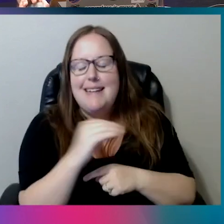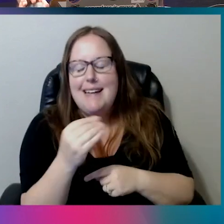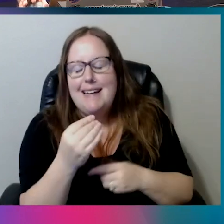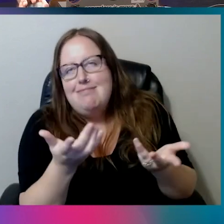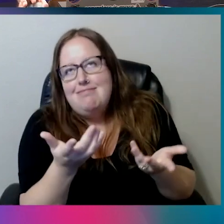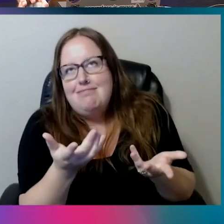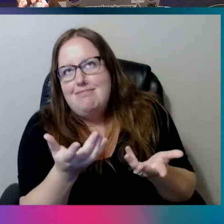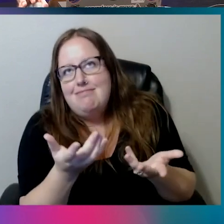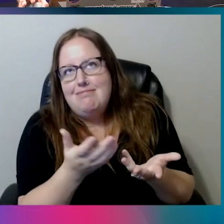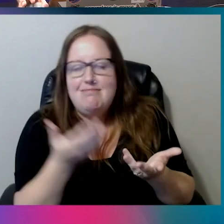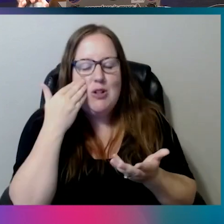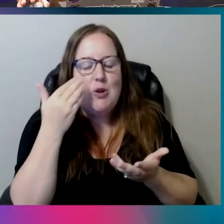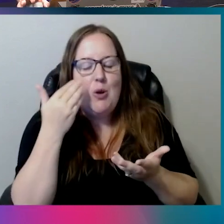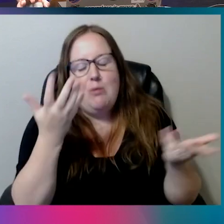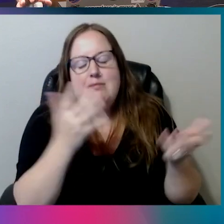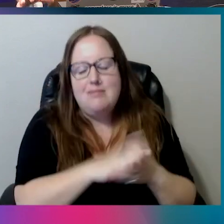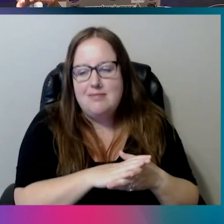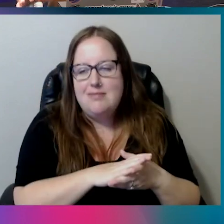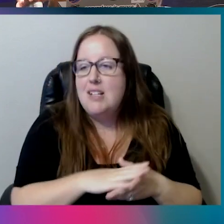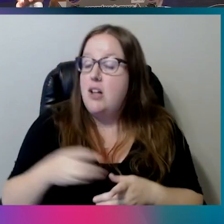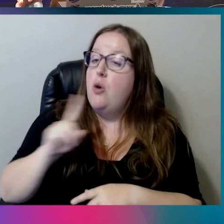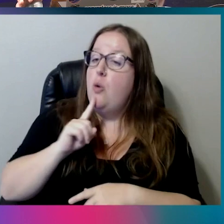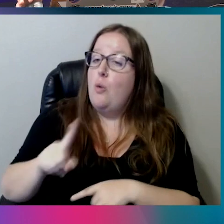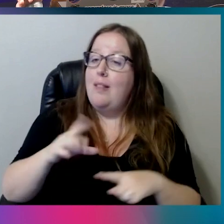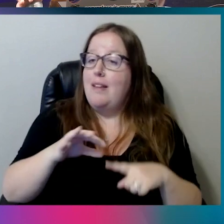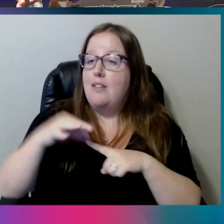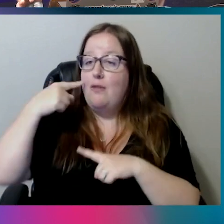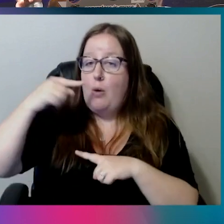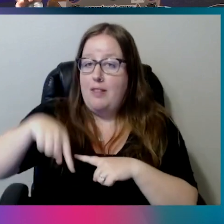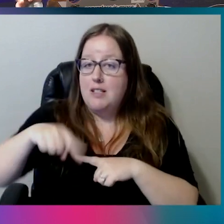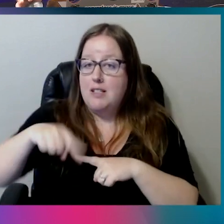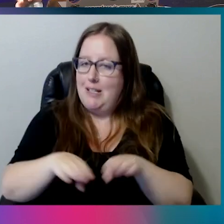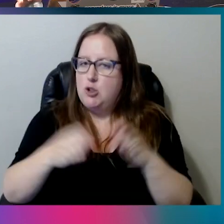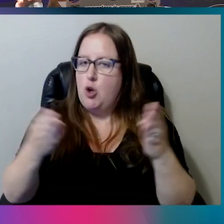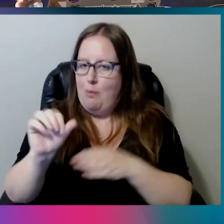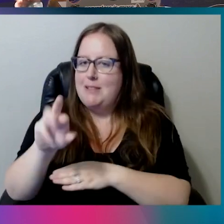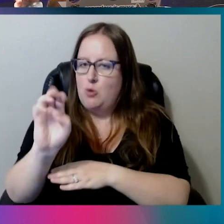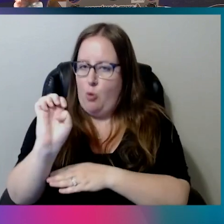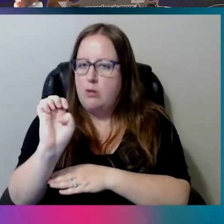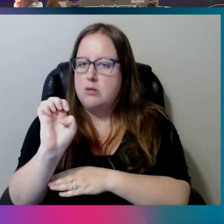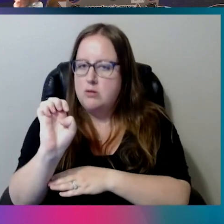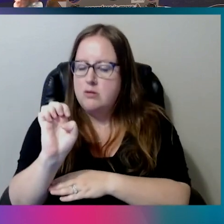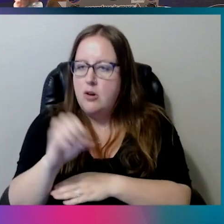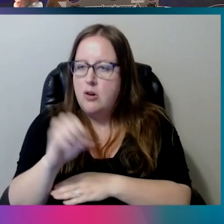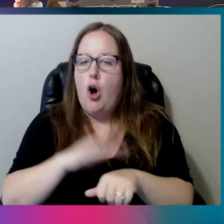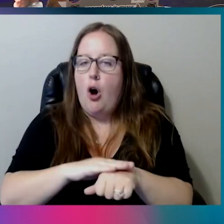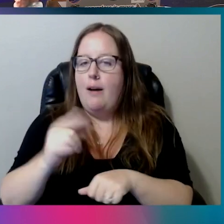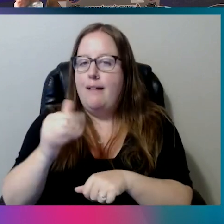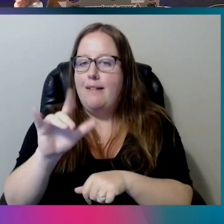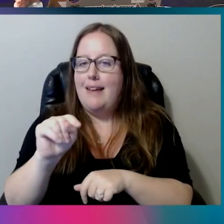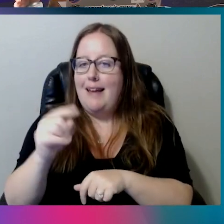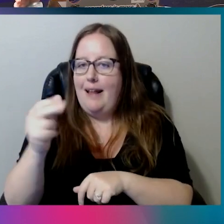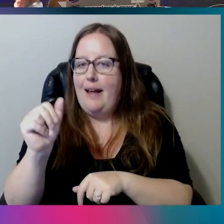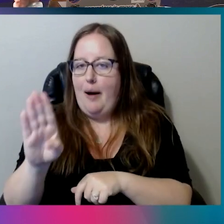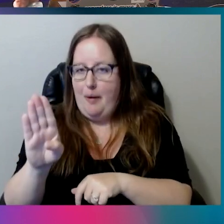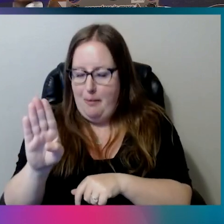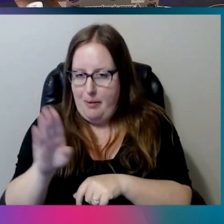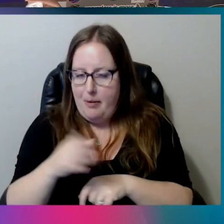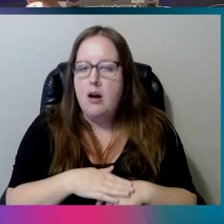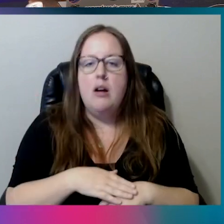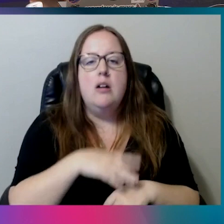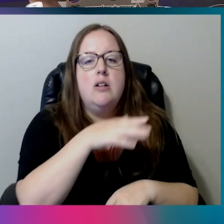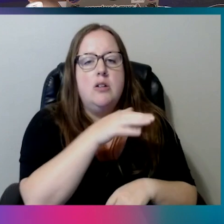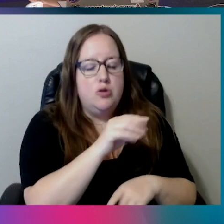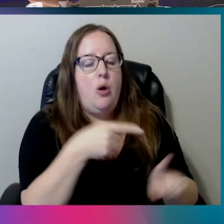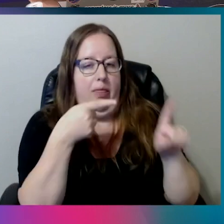one really neat thing about this particular tool, it is open source. So it's on GitHub. If you go to the toolkit itself. The toolkit itself. I